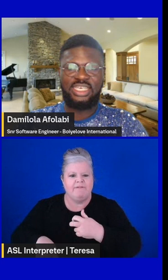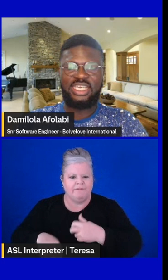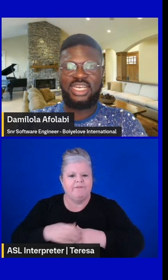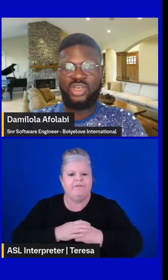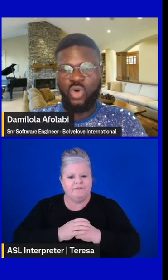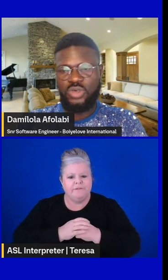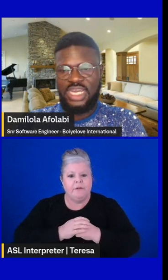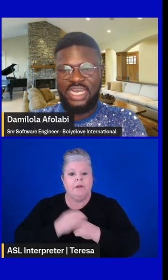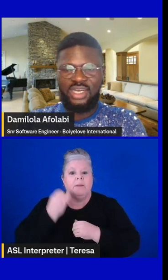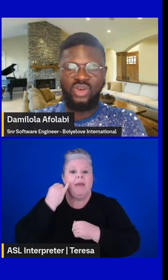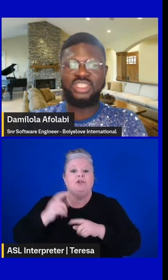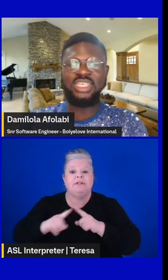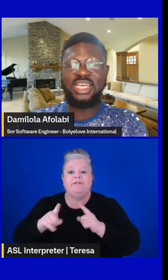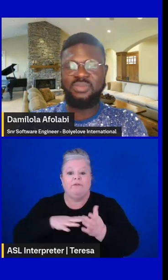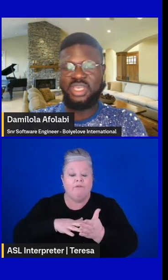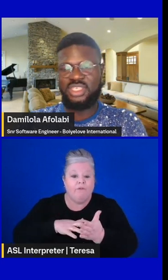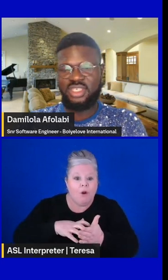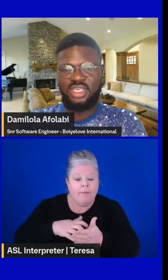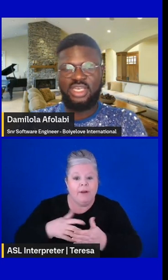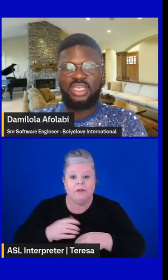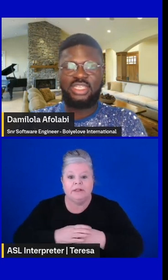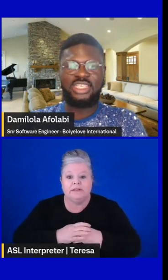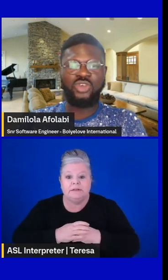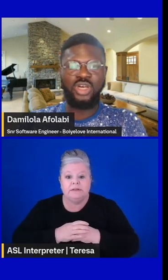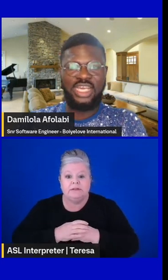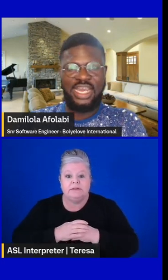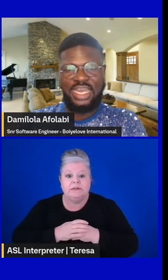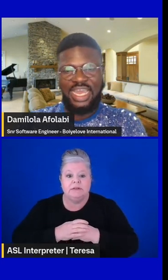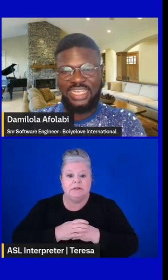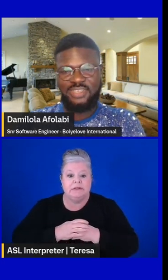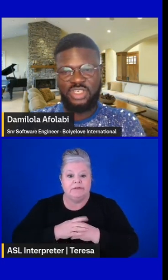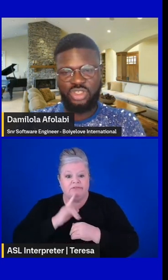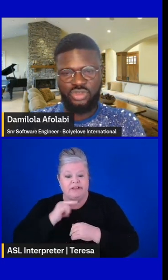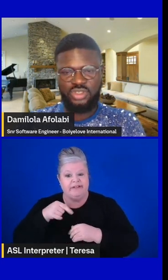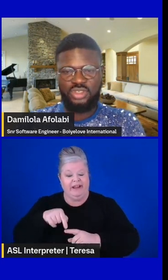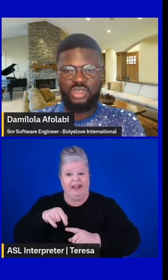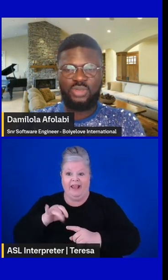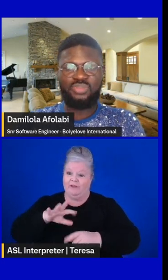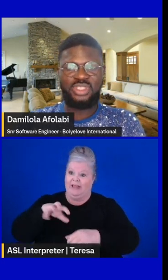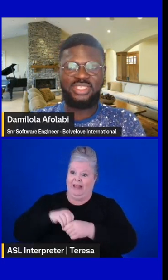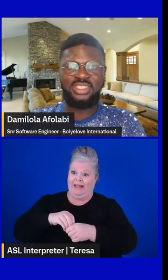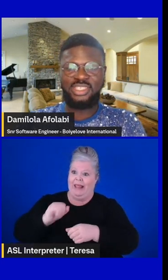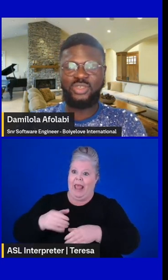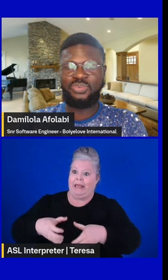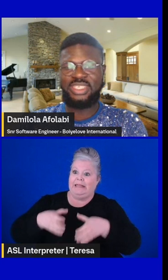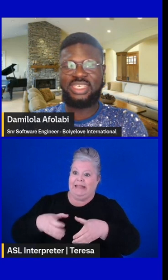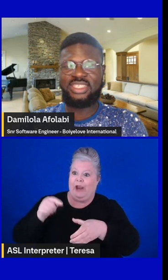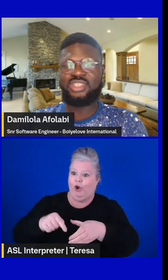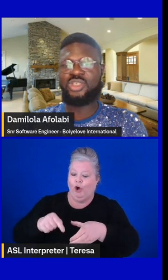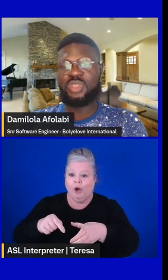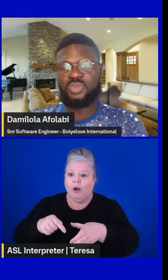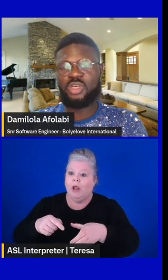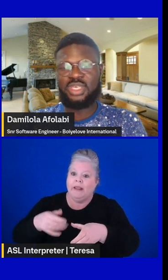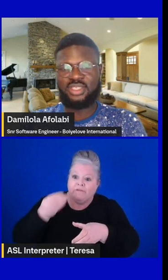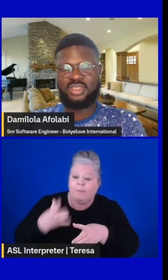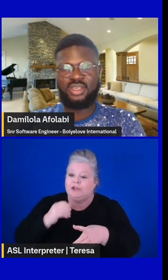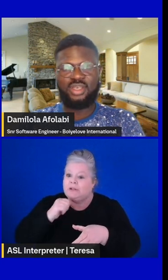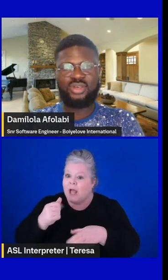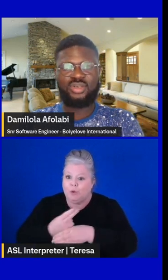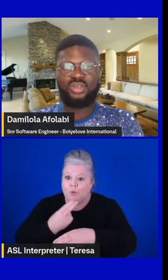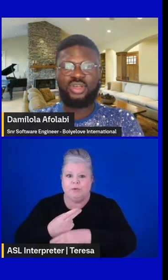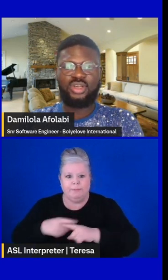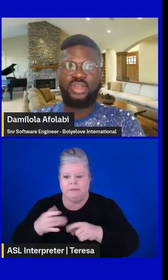discovered in an older container image that's no longer actively used, but still present in some